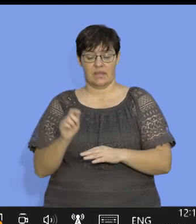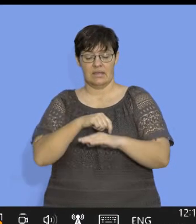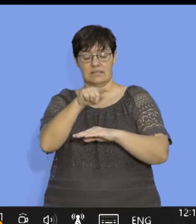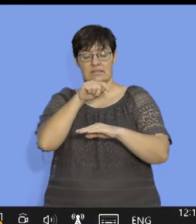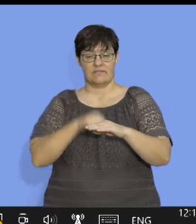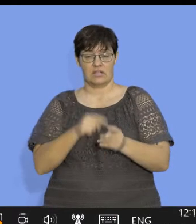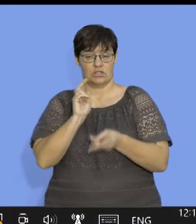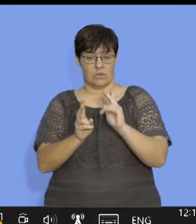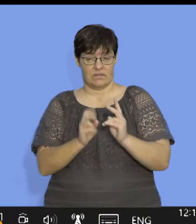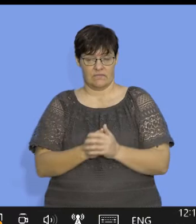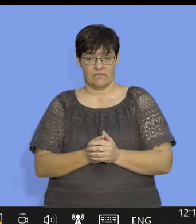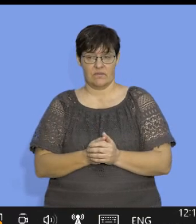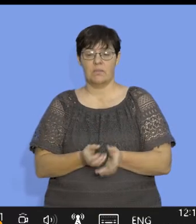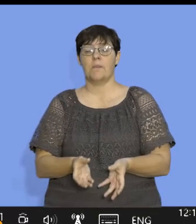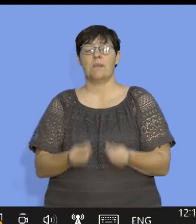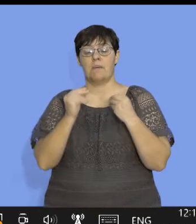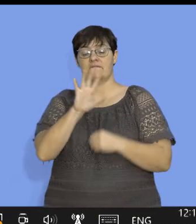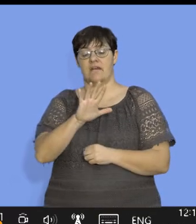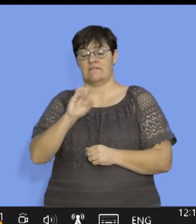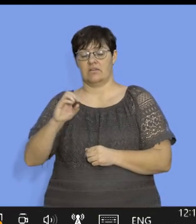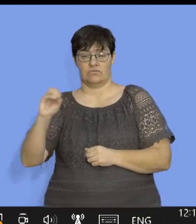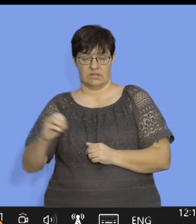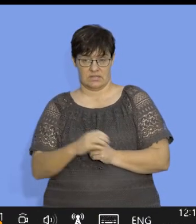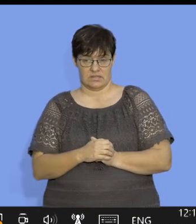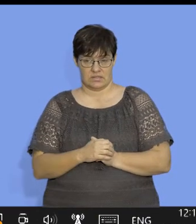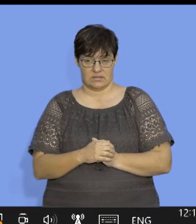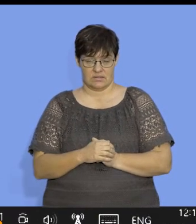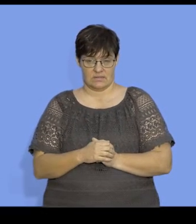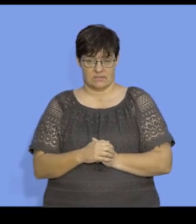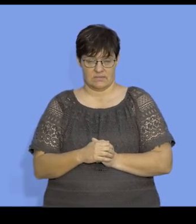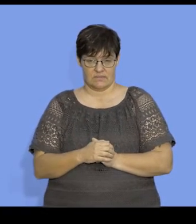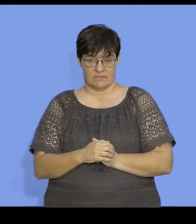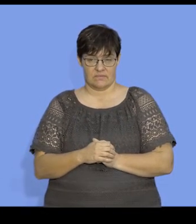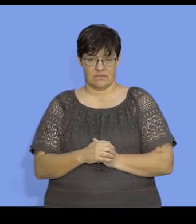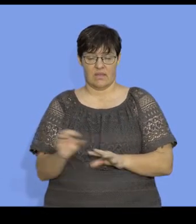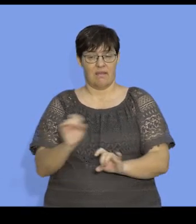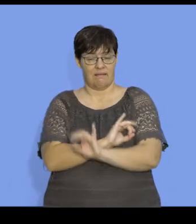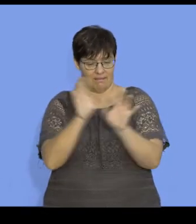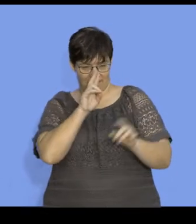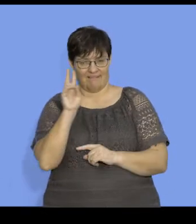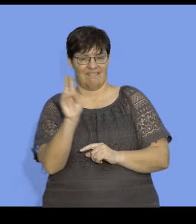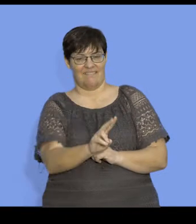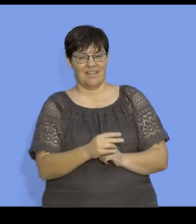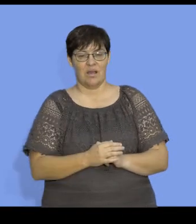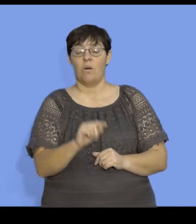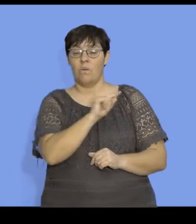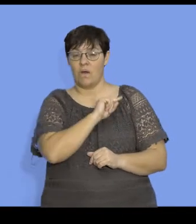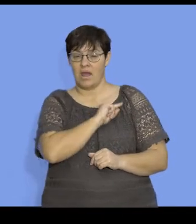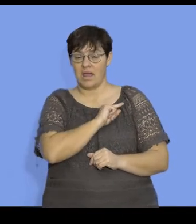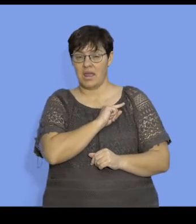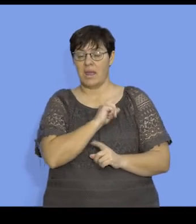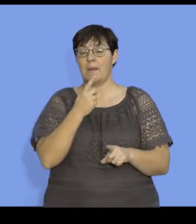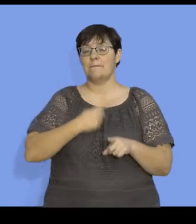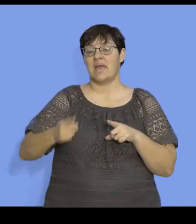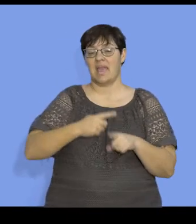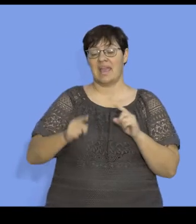divided by 12 will give you a figure of 500 Rand. Clearly you can see, as a result of the repayment